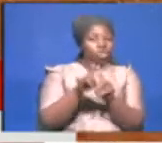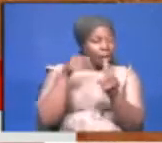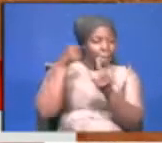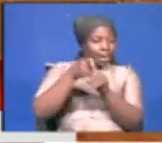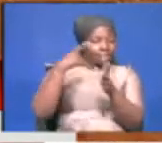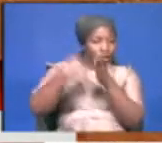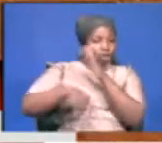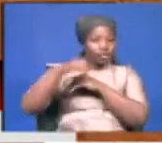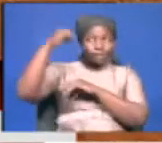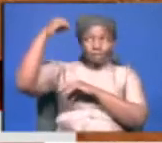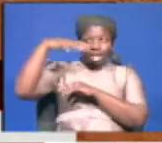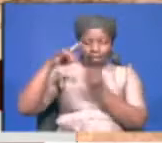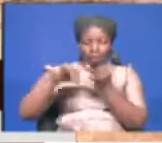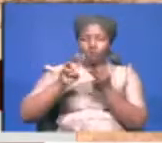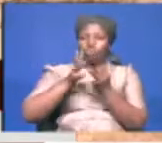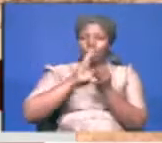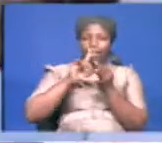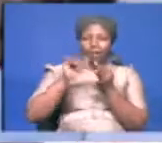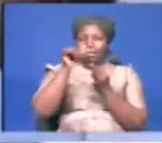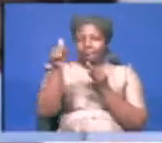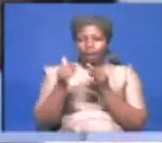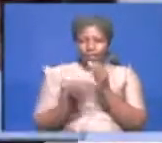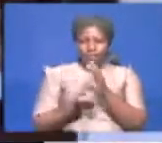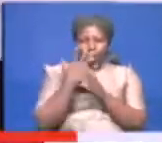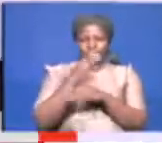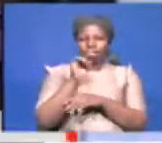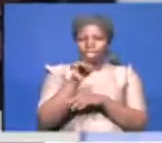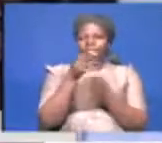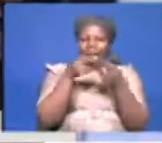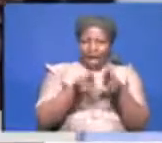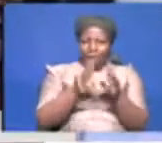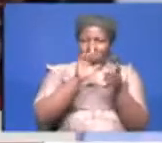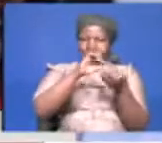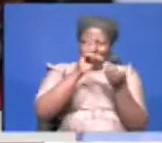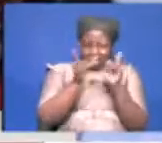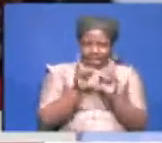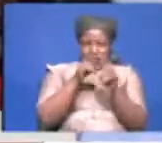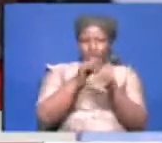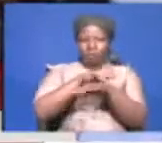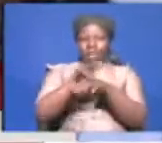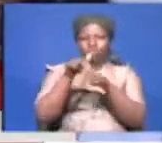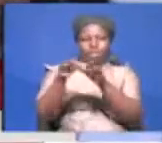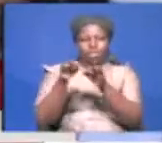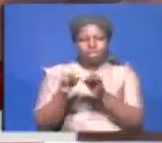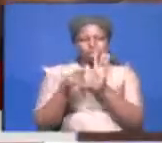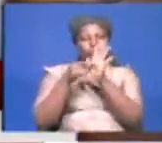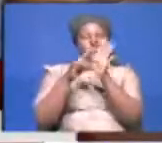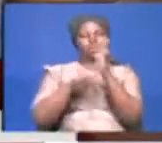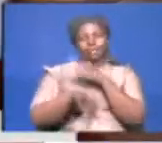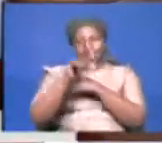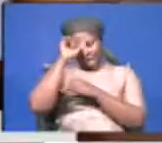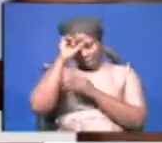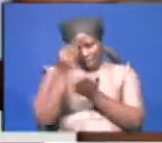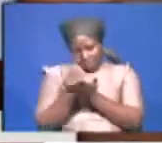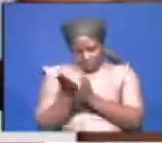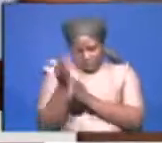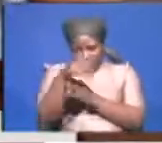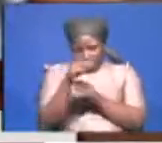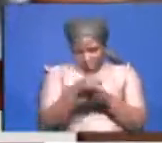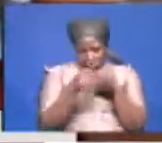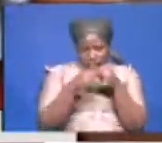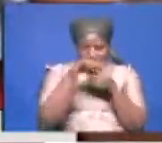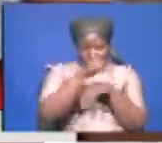water, and some products. This, as data from the National Treasury shows, government revenue in July this year stood